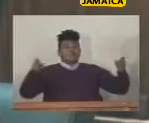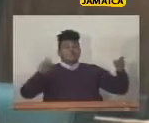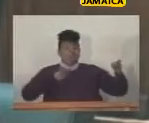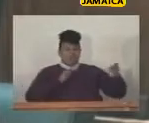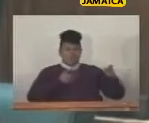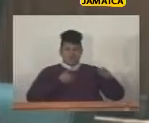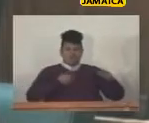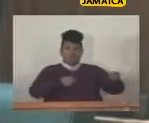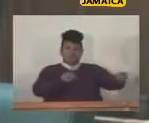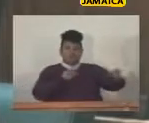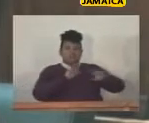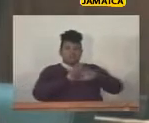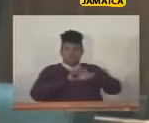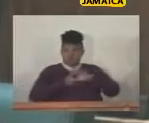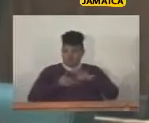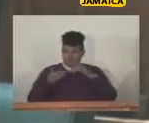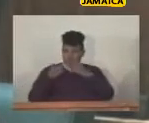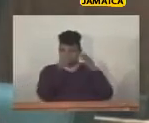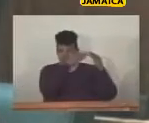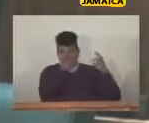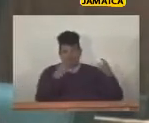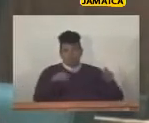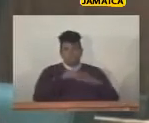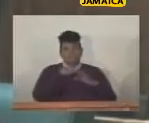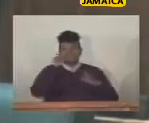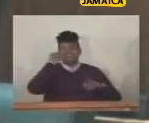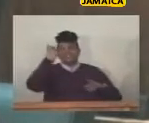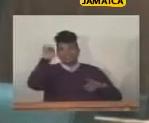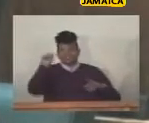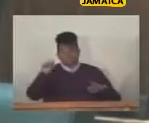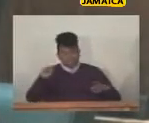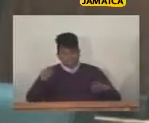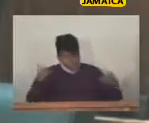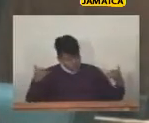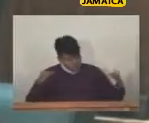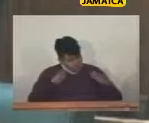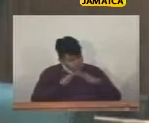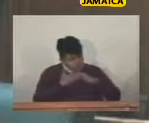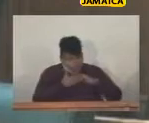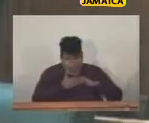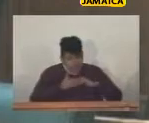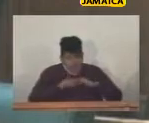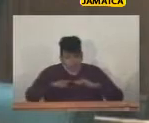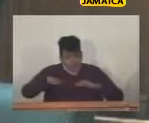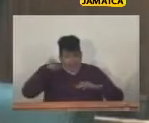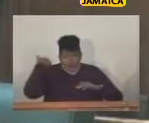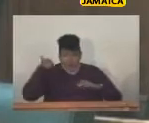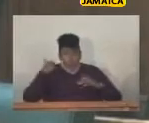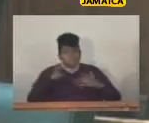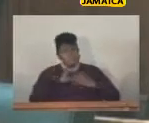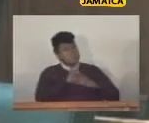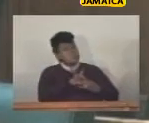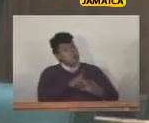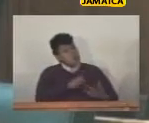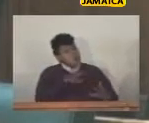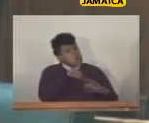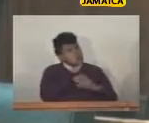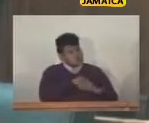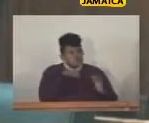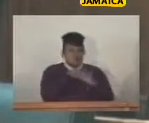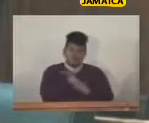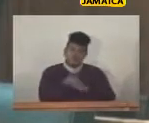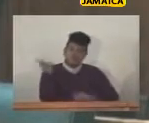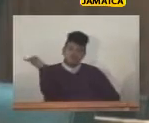our streets and corridors in St. James. Jamaica will not belong to criminals, Mr.